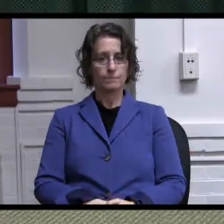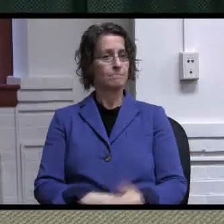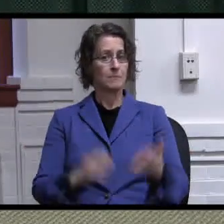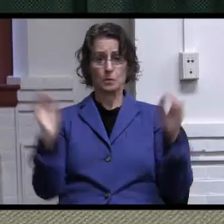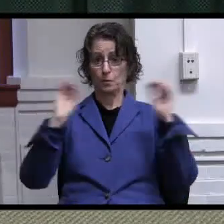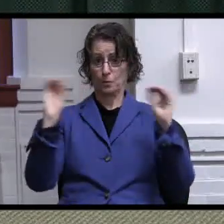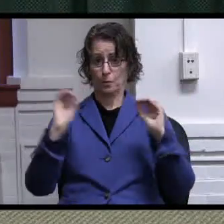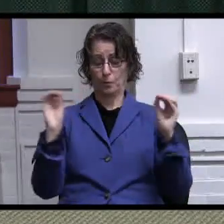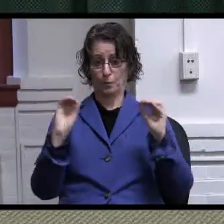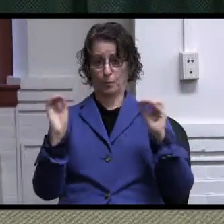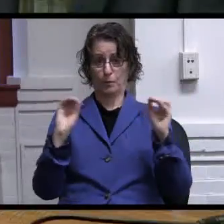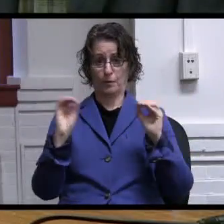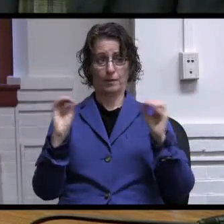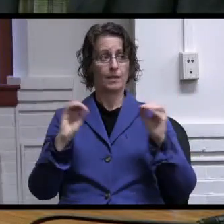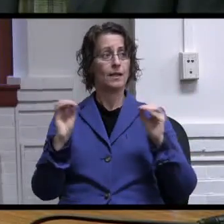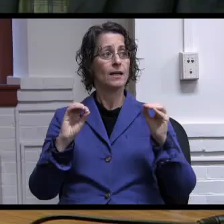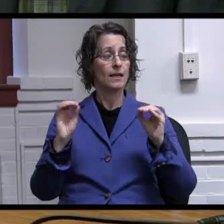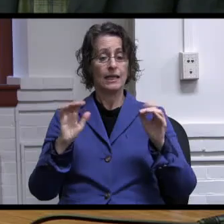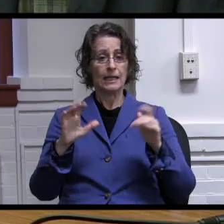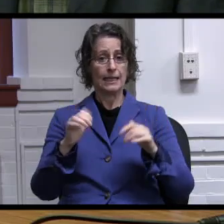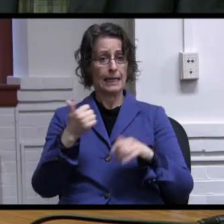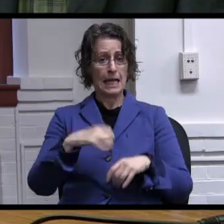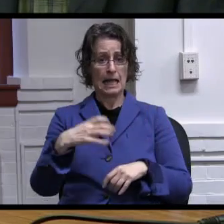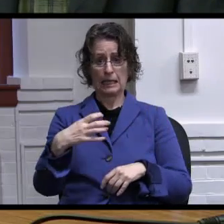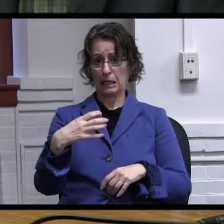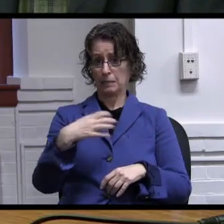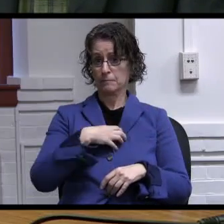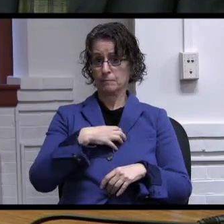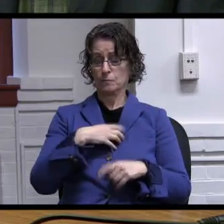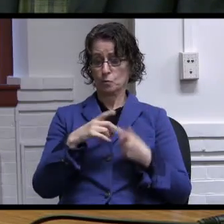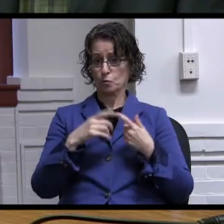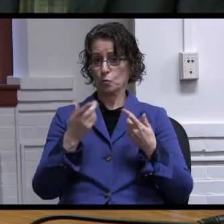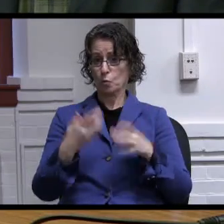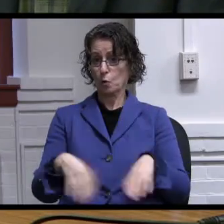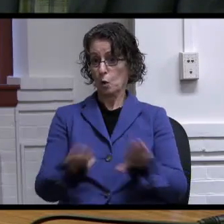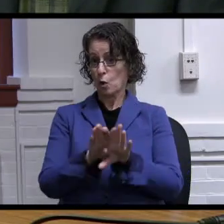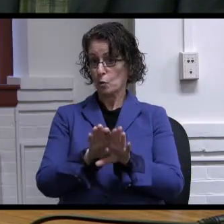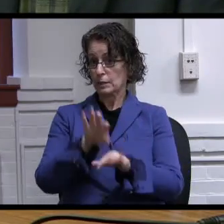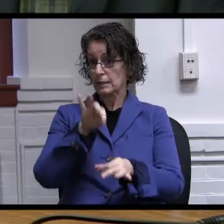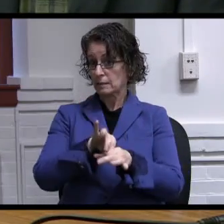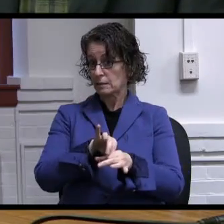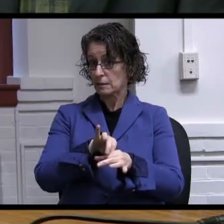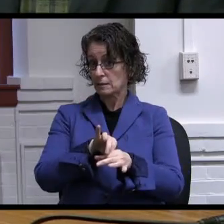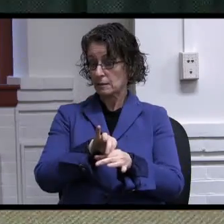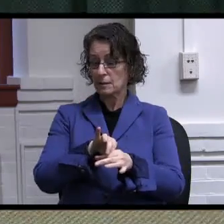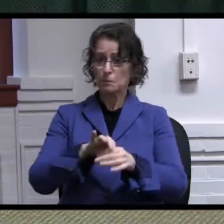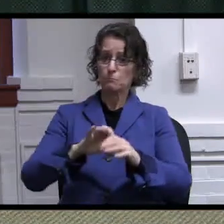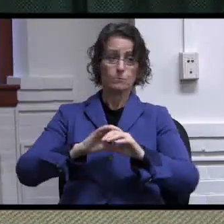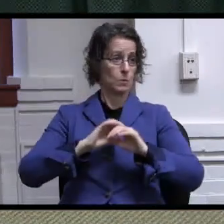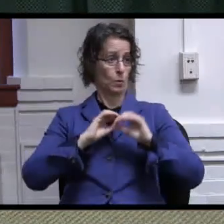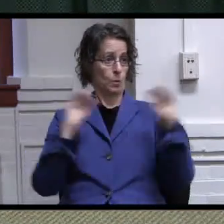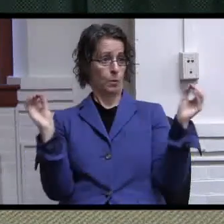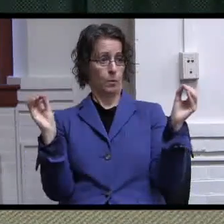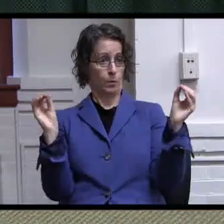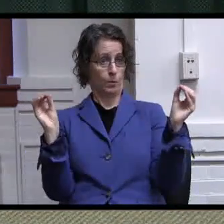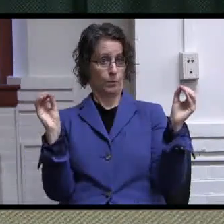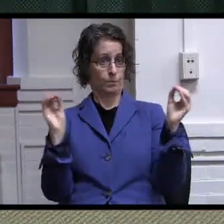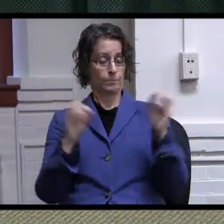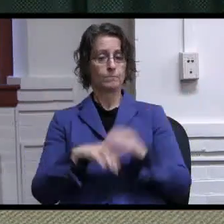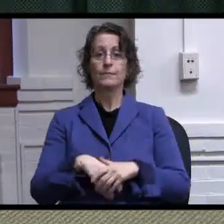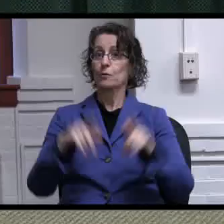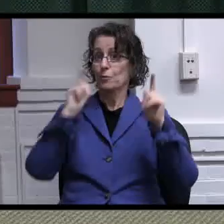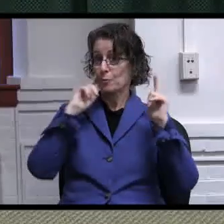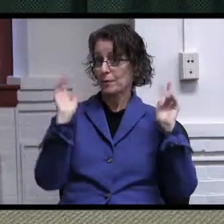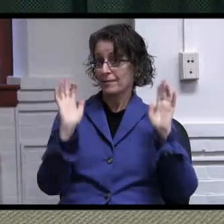Seeing none, are there any objections to closing nominations? None that I can see. Okay,